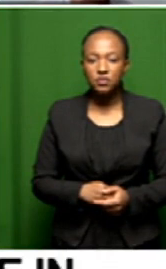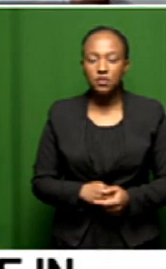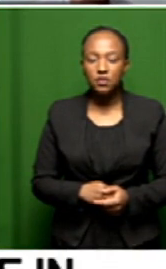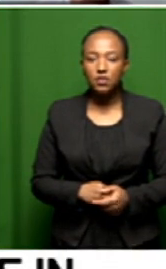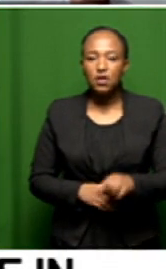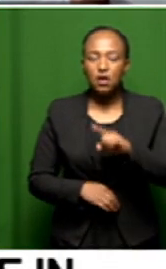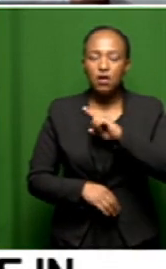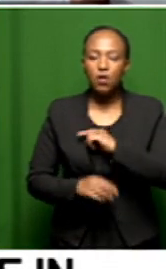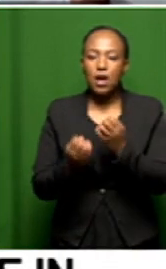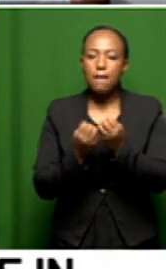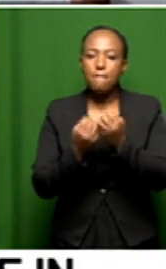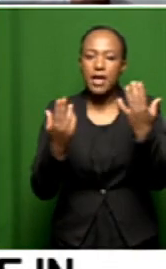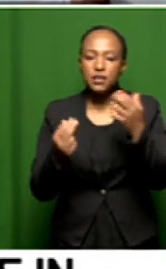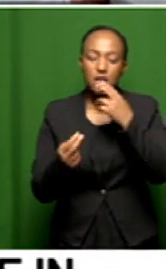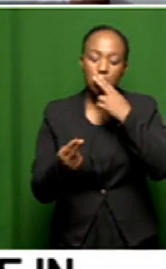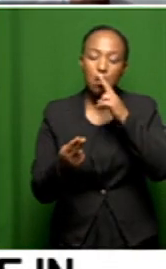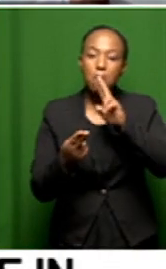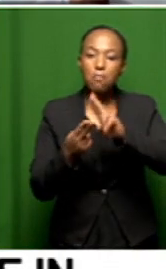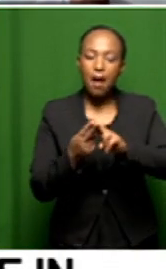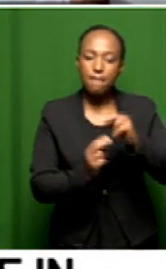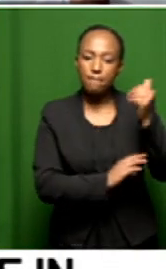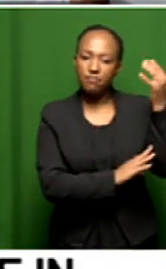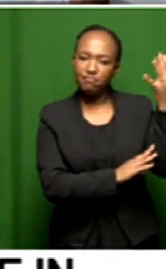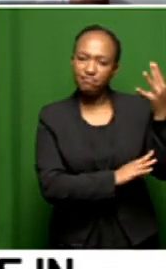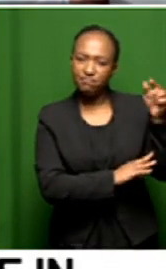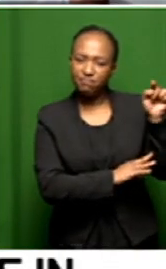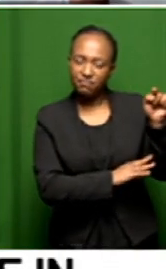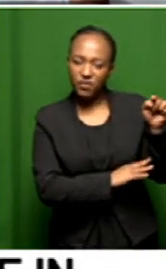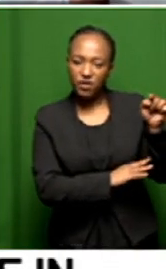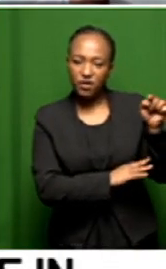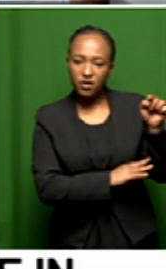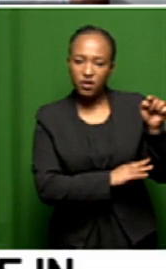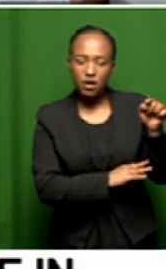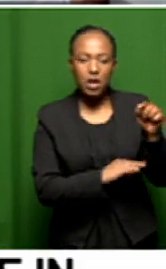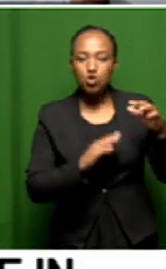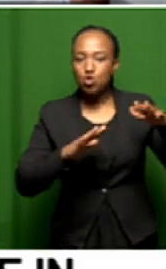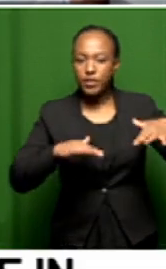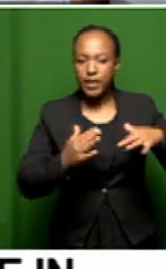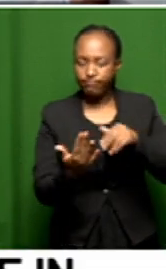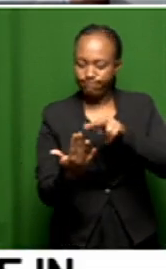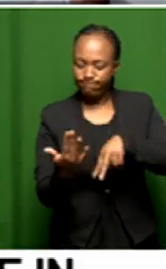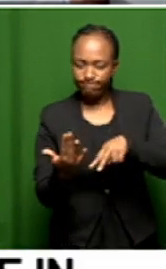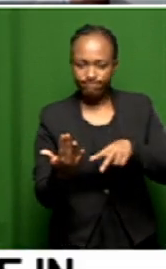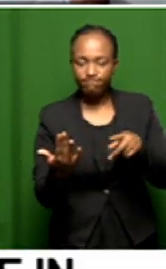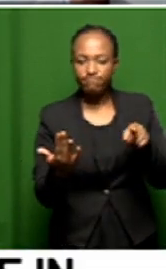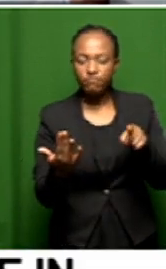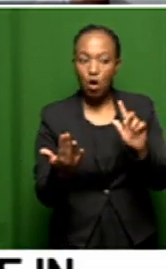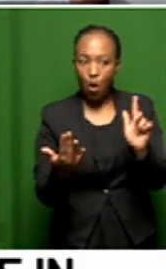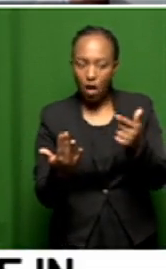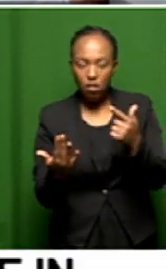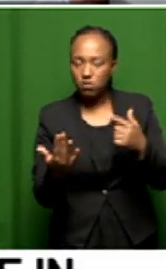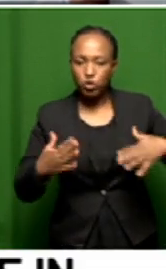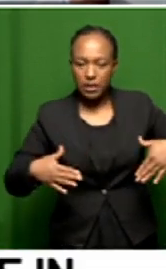most manifestos were speaking largely to, I haven't really viewed all of them as yet, but they were largely